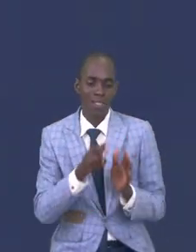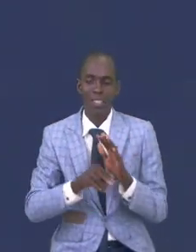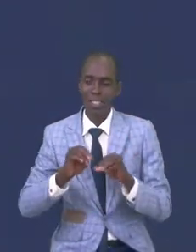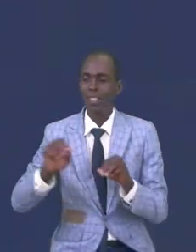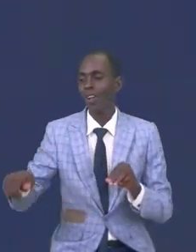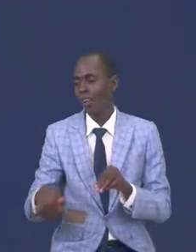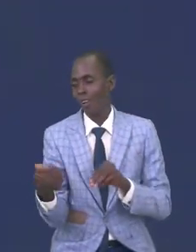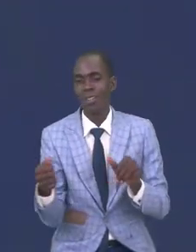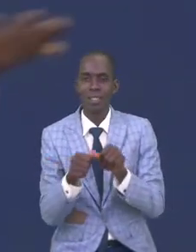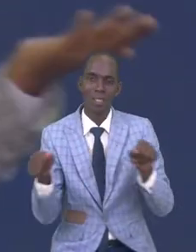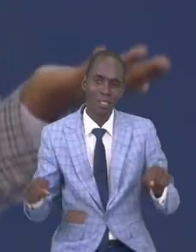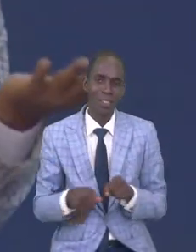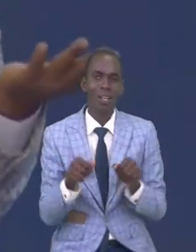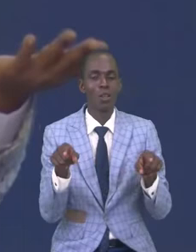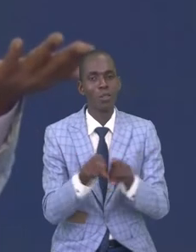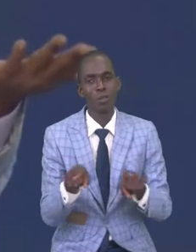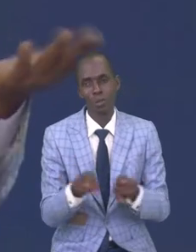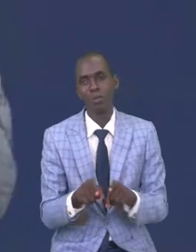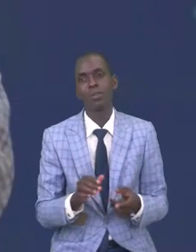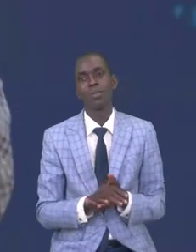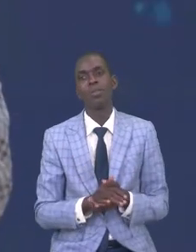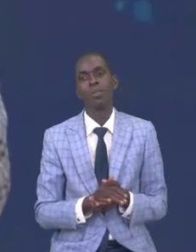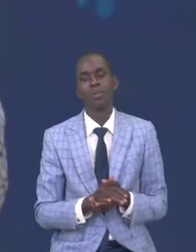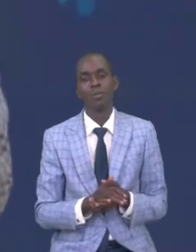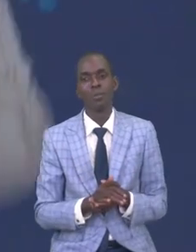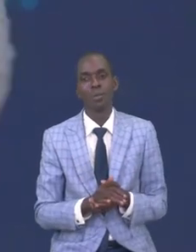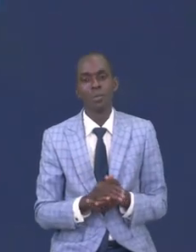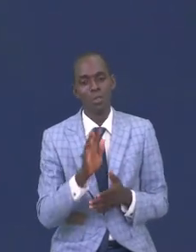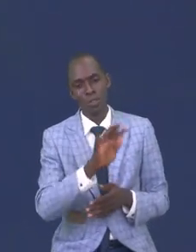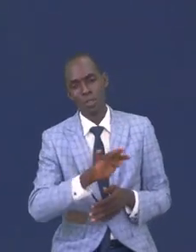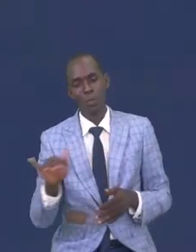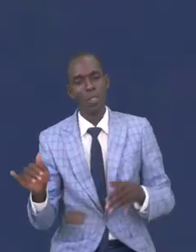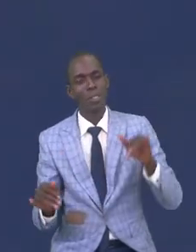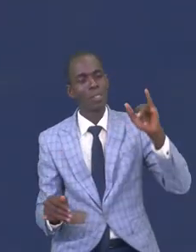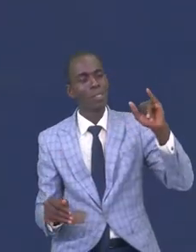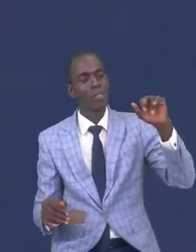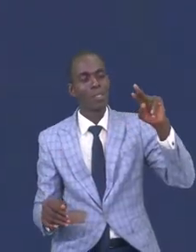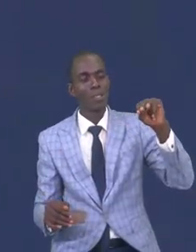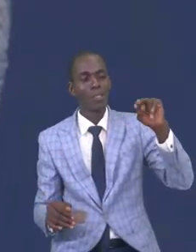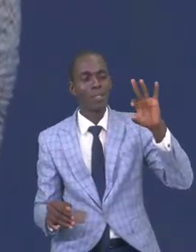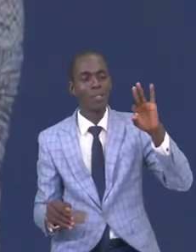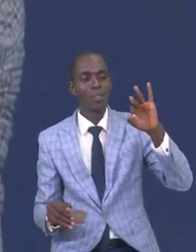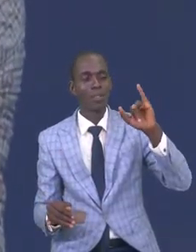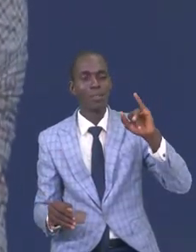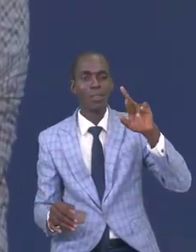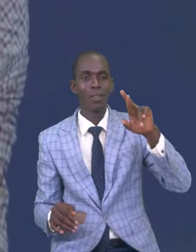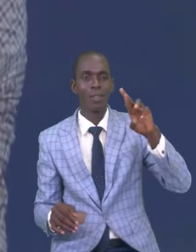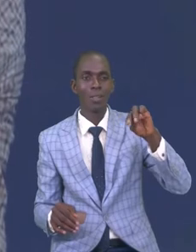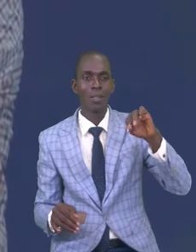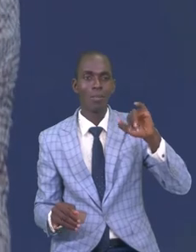area. Dispel infirmity. When you have iniquity,